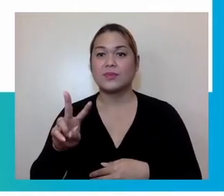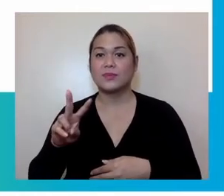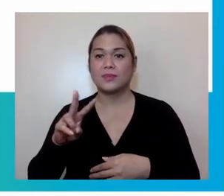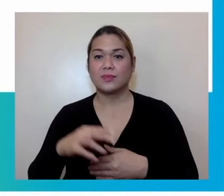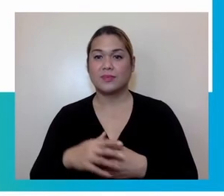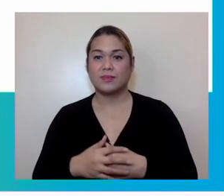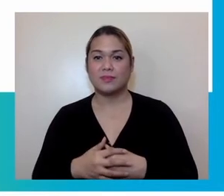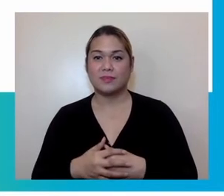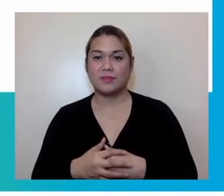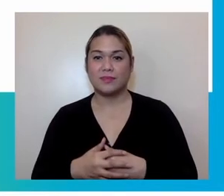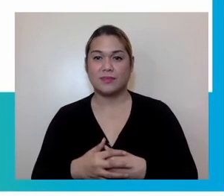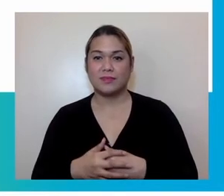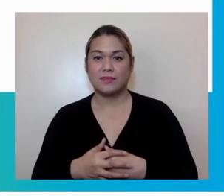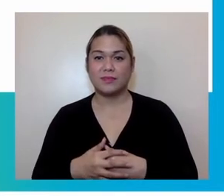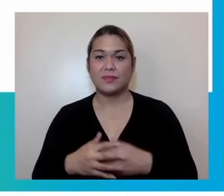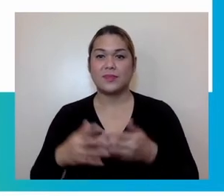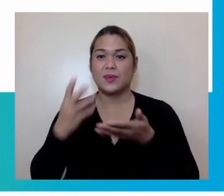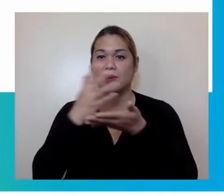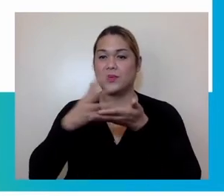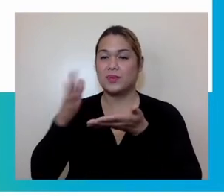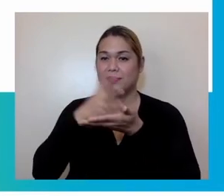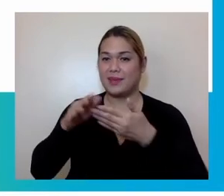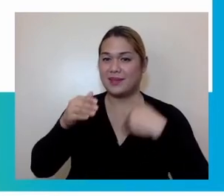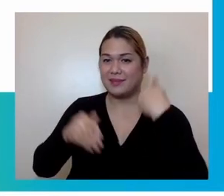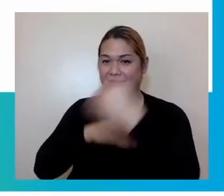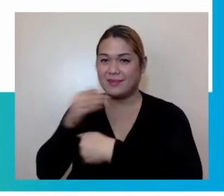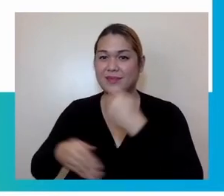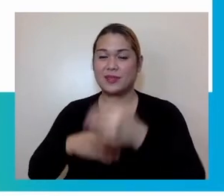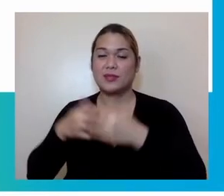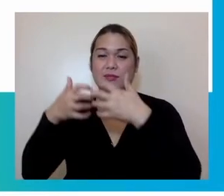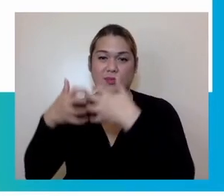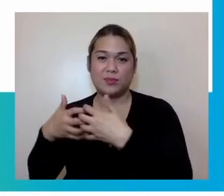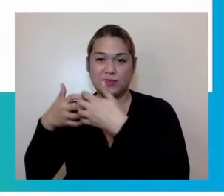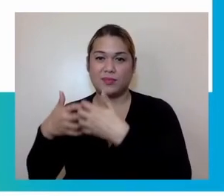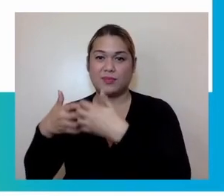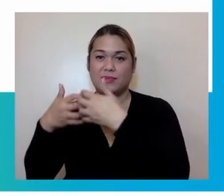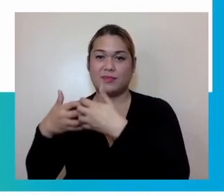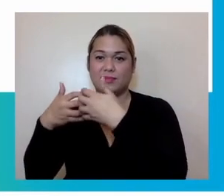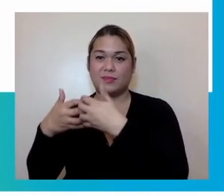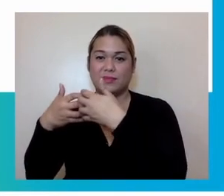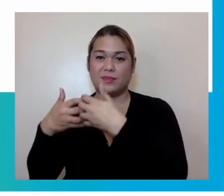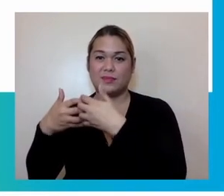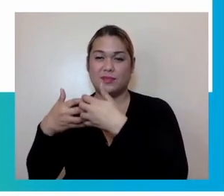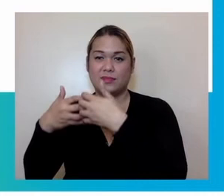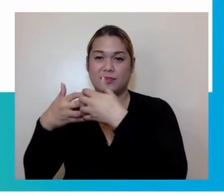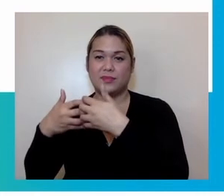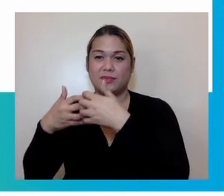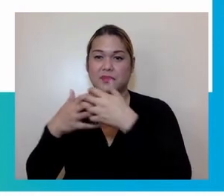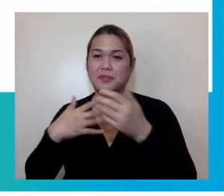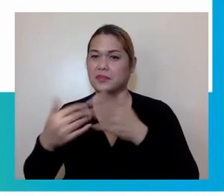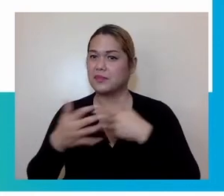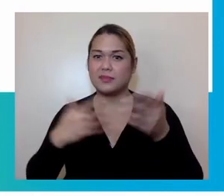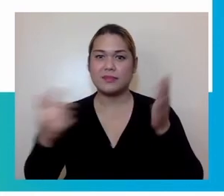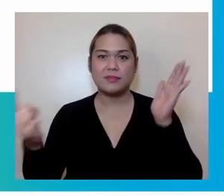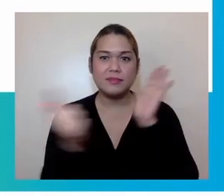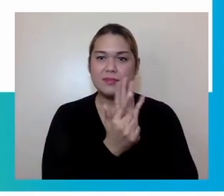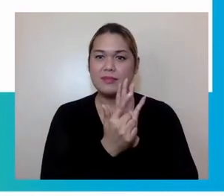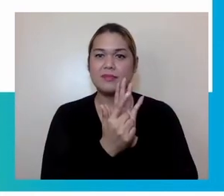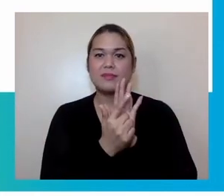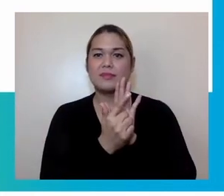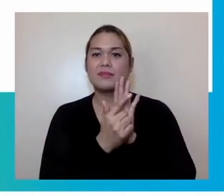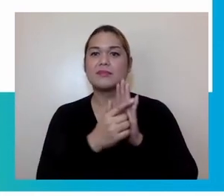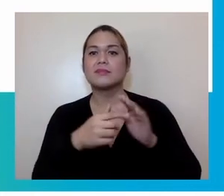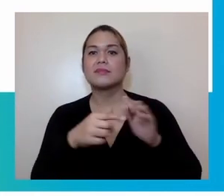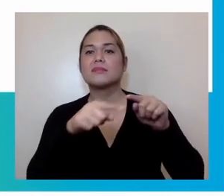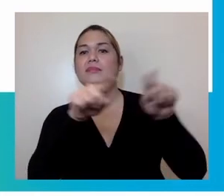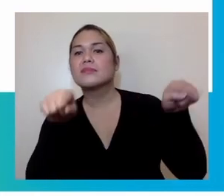sector, despite a standing legal ban on incinerators and its stated diversion rate goals. Moreover,